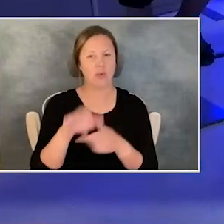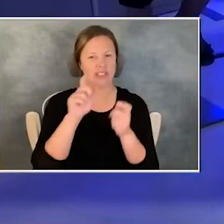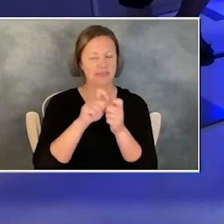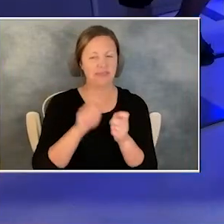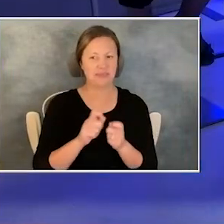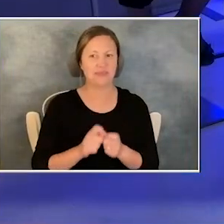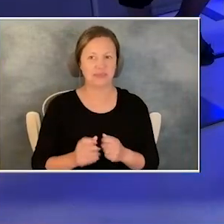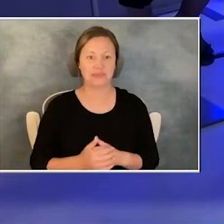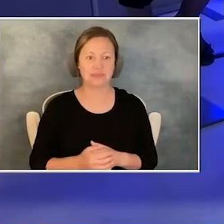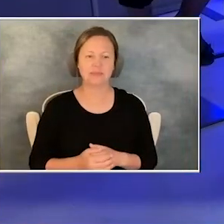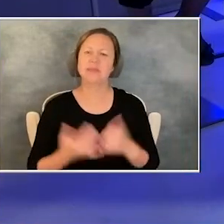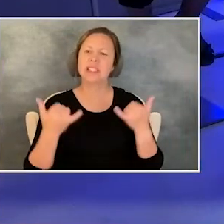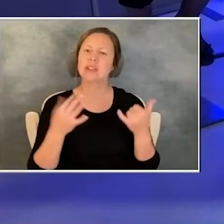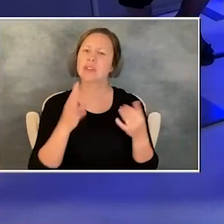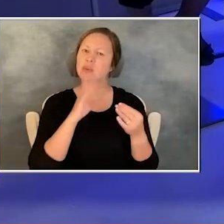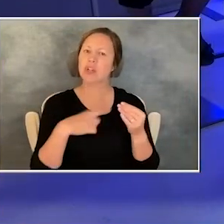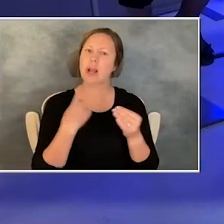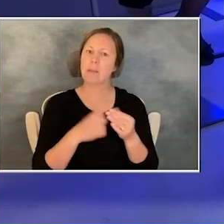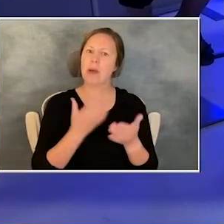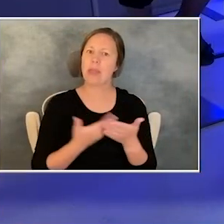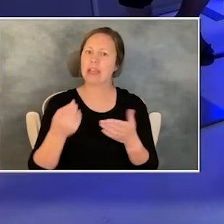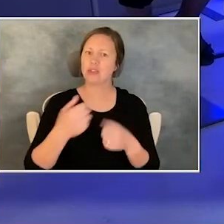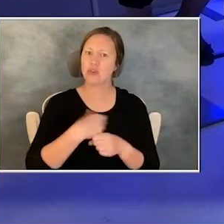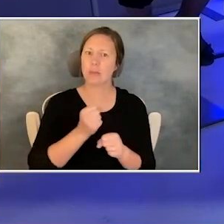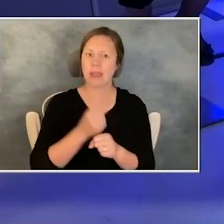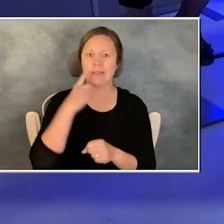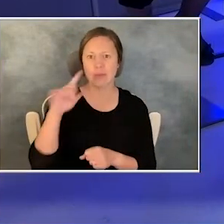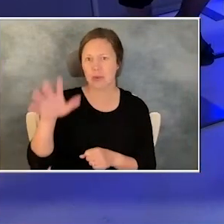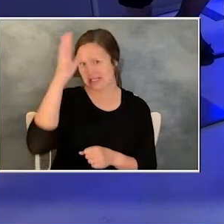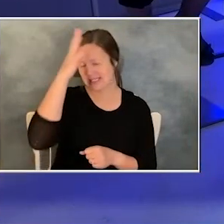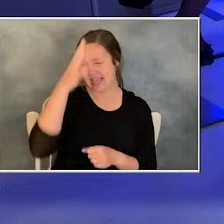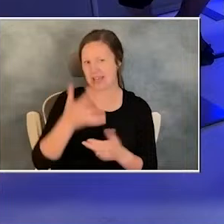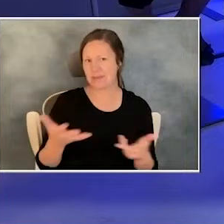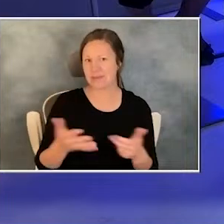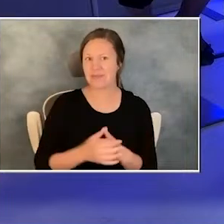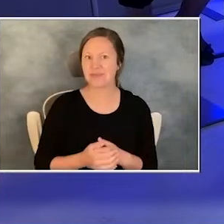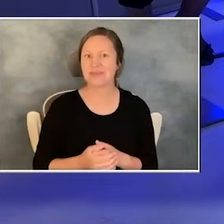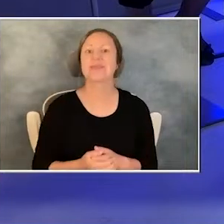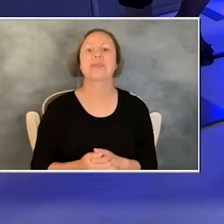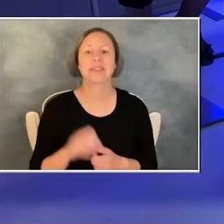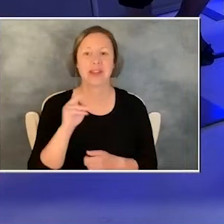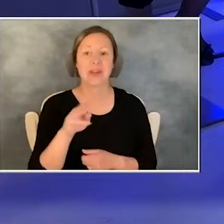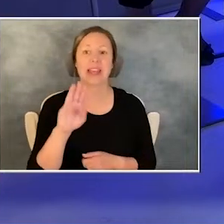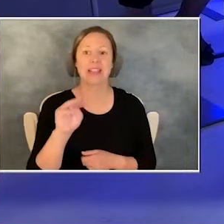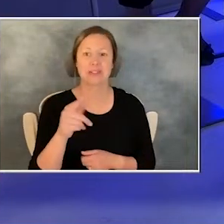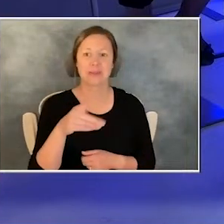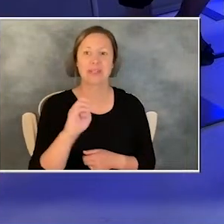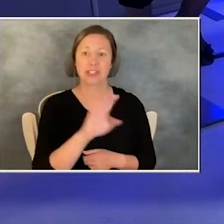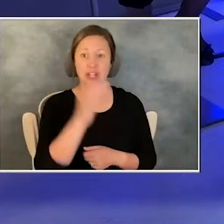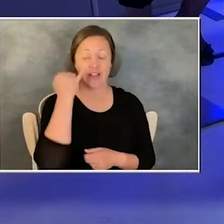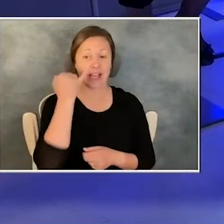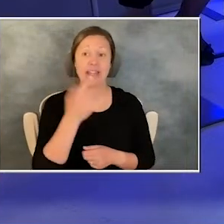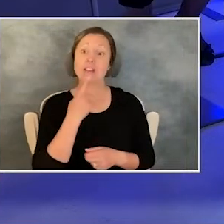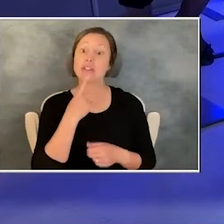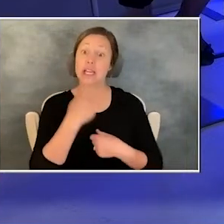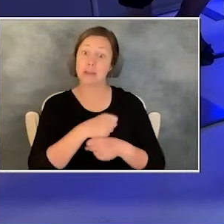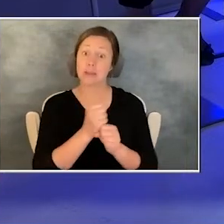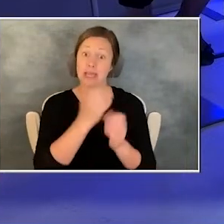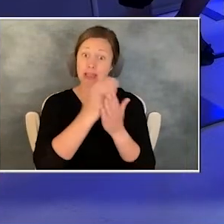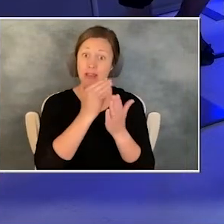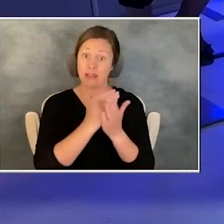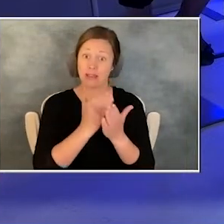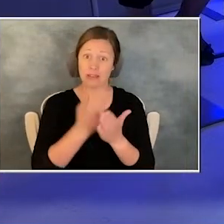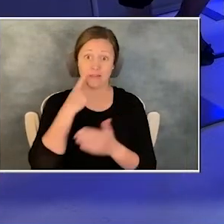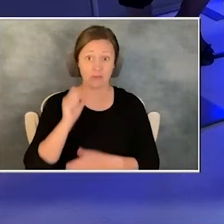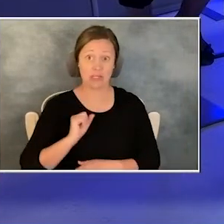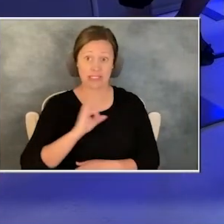tell us about the security blankets you created for Jim. Okay, so this was Michelle's idea. She said make a list for the staff. I took your